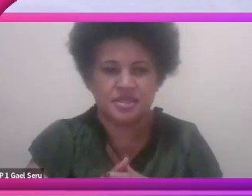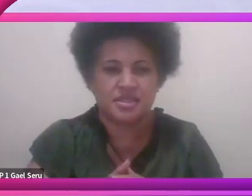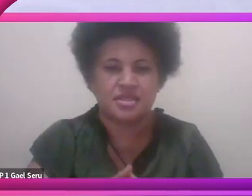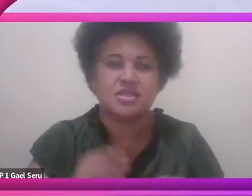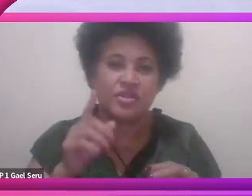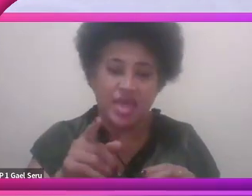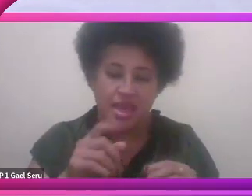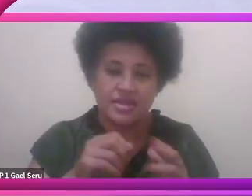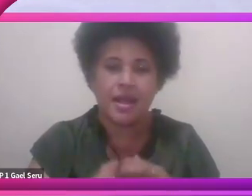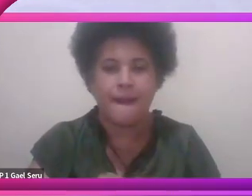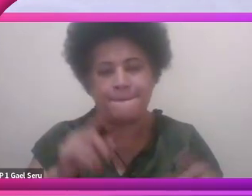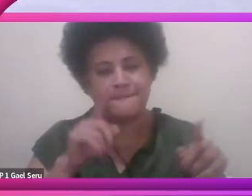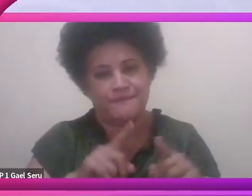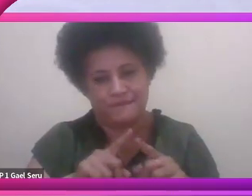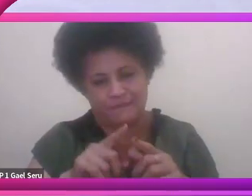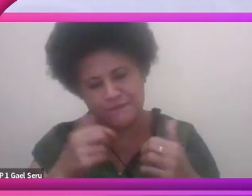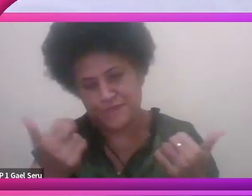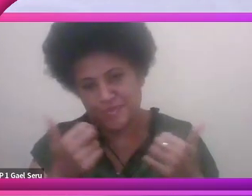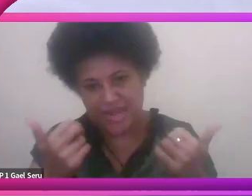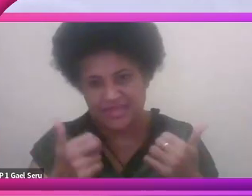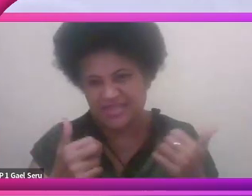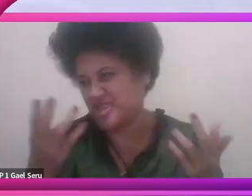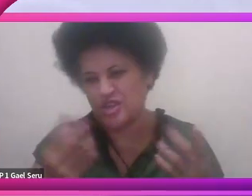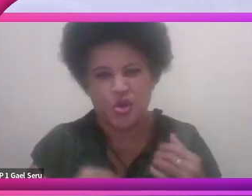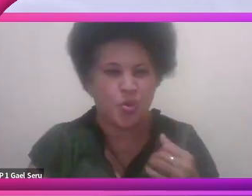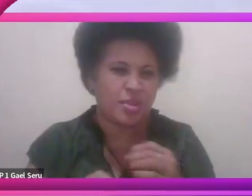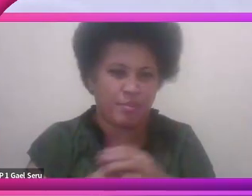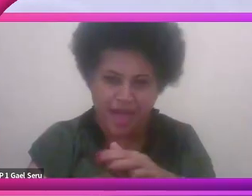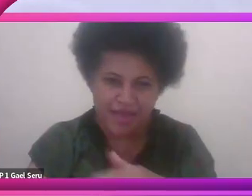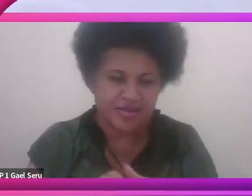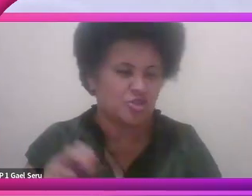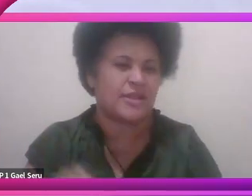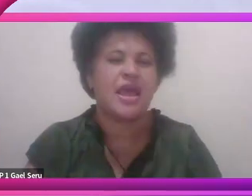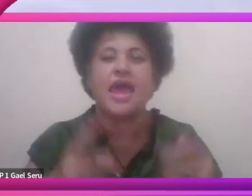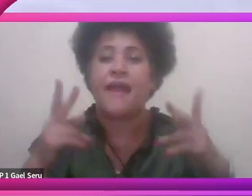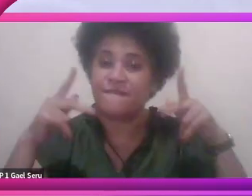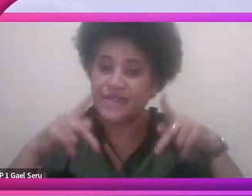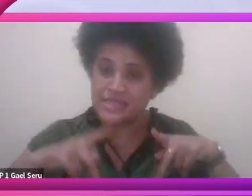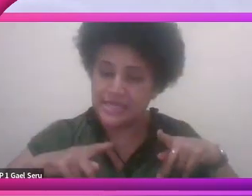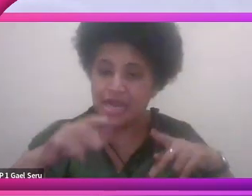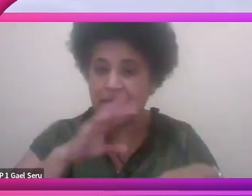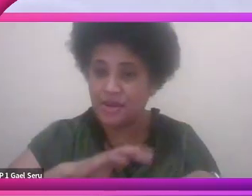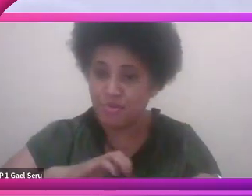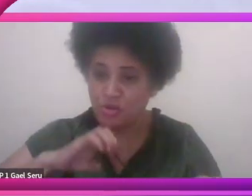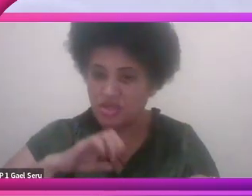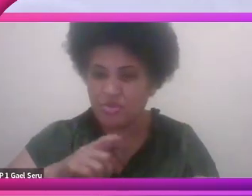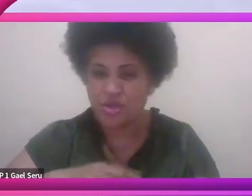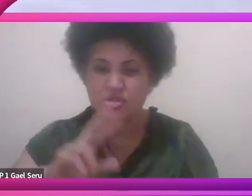of bleeding involved. So she have a risk of anemia. Also physical and emotional, because pregnancy is not only